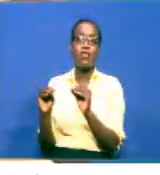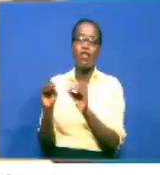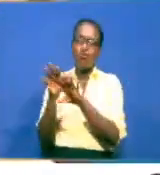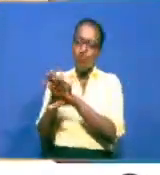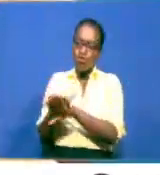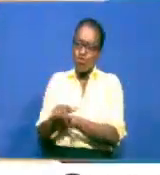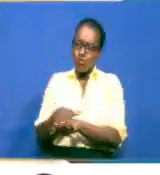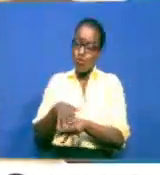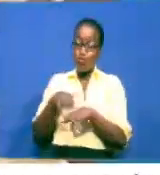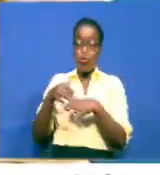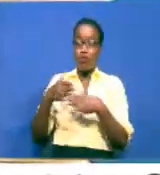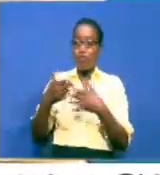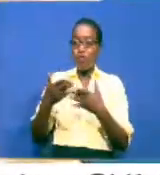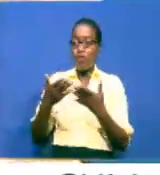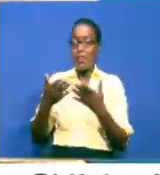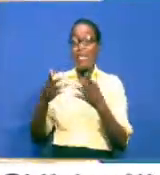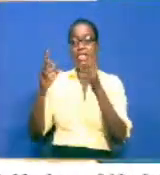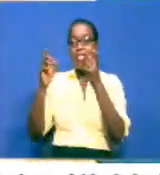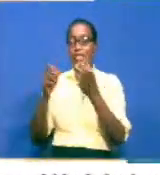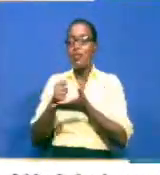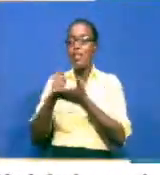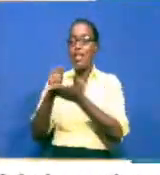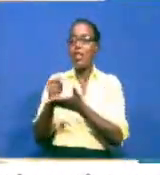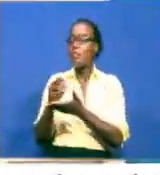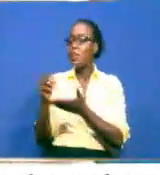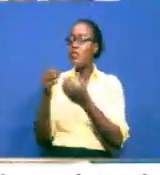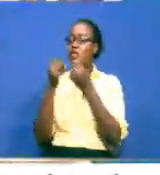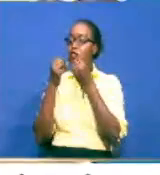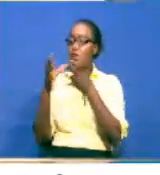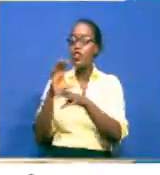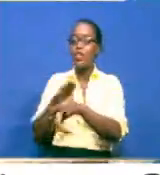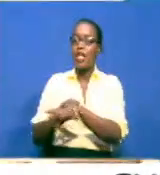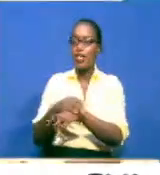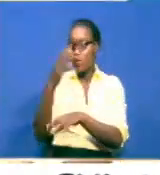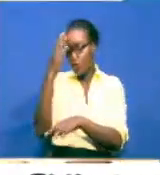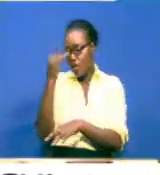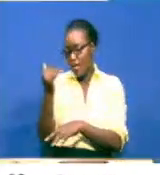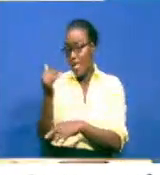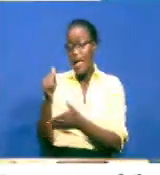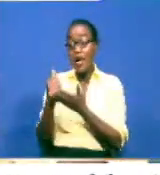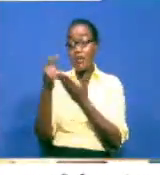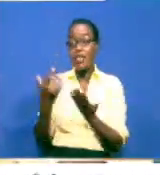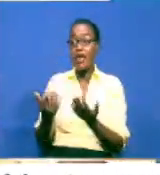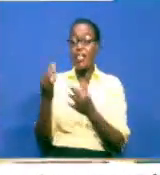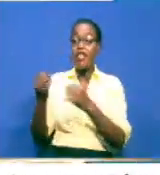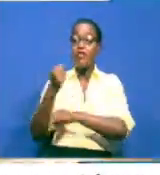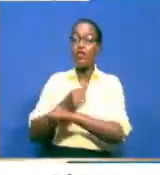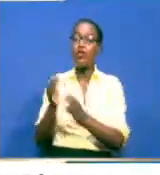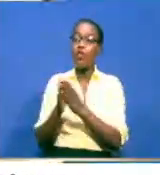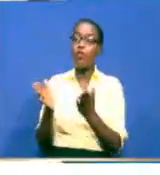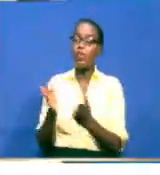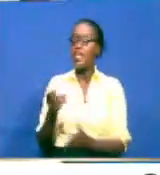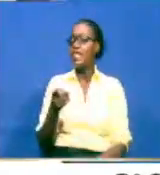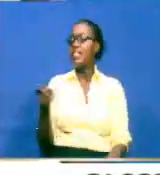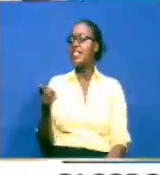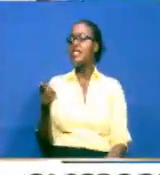motion mood and, you know, clips that will help them get information. Because what is happening right now, even if schools open, these ones have already